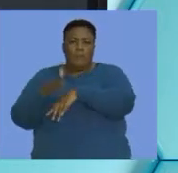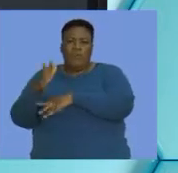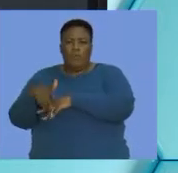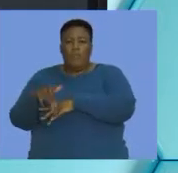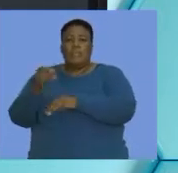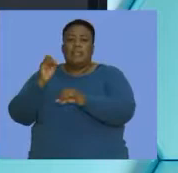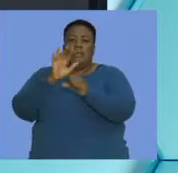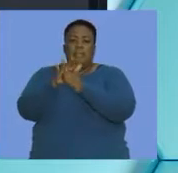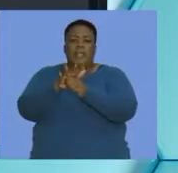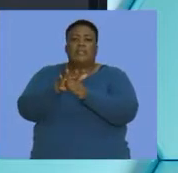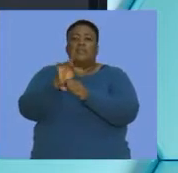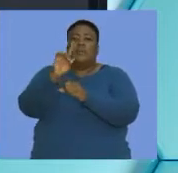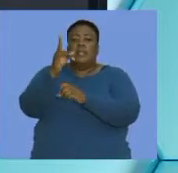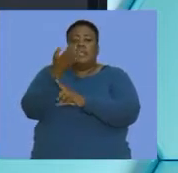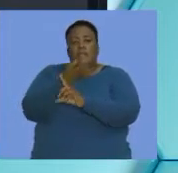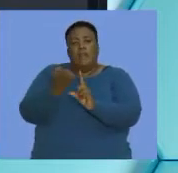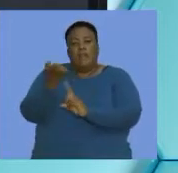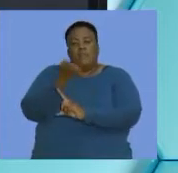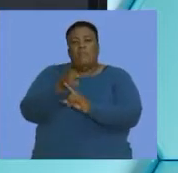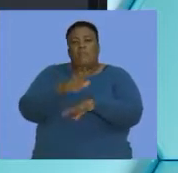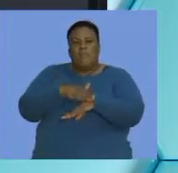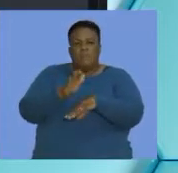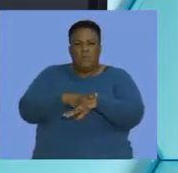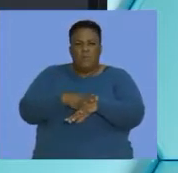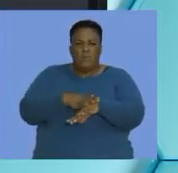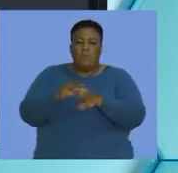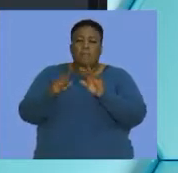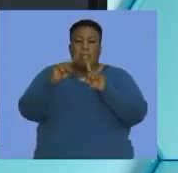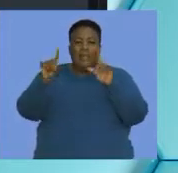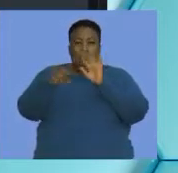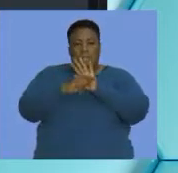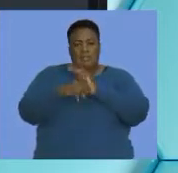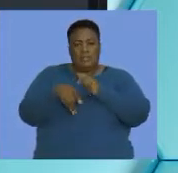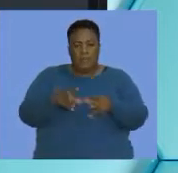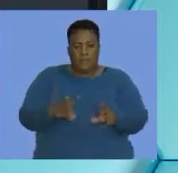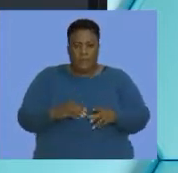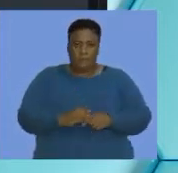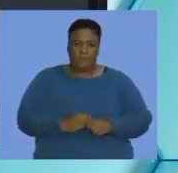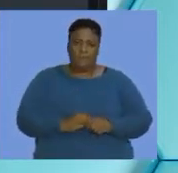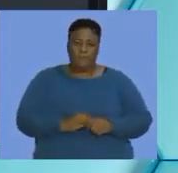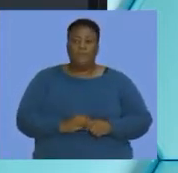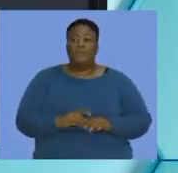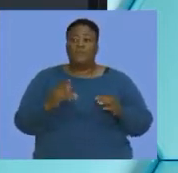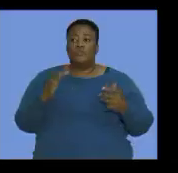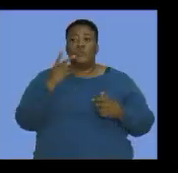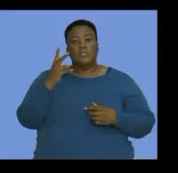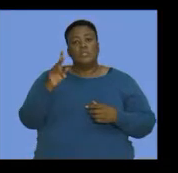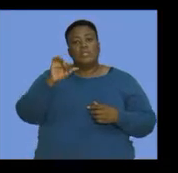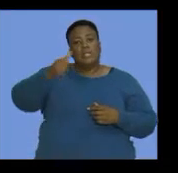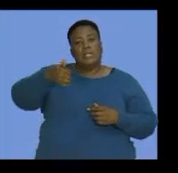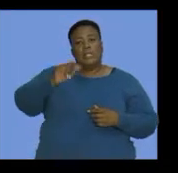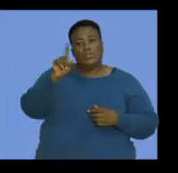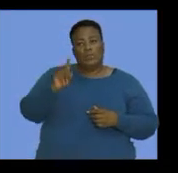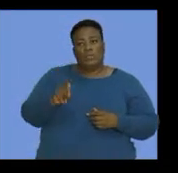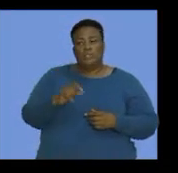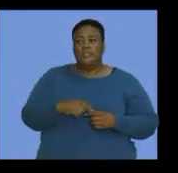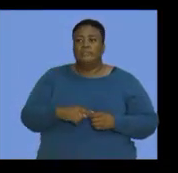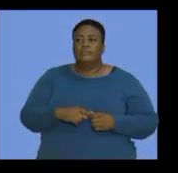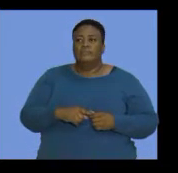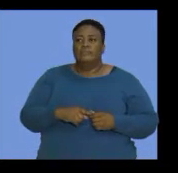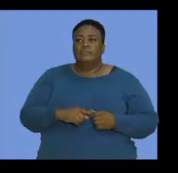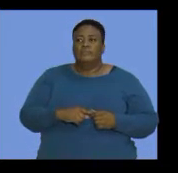and in turn impact the environment further negatively. Right, so let's look at the next